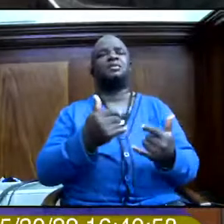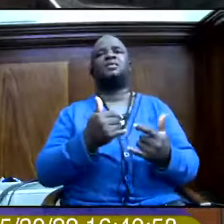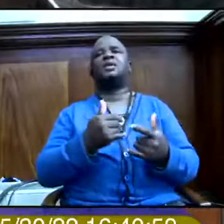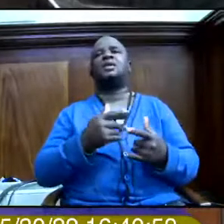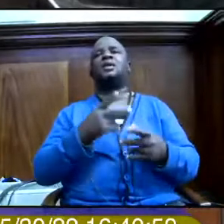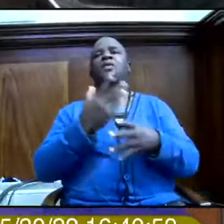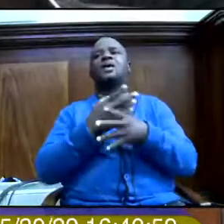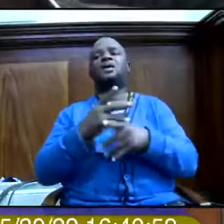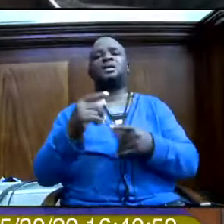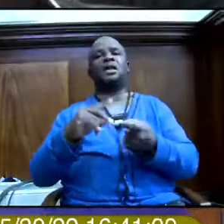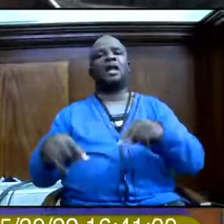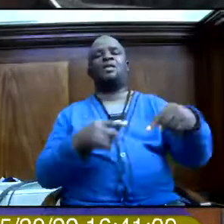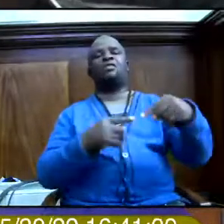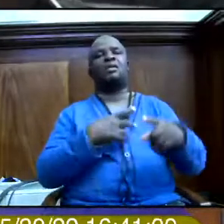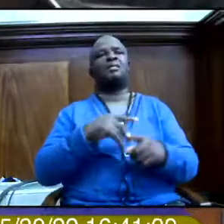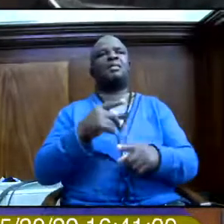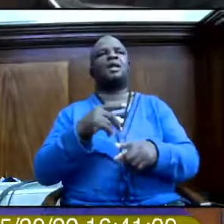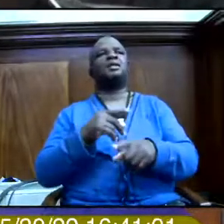card